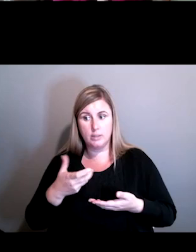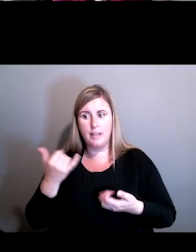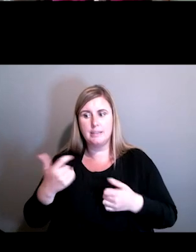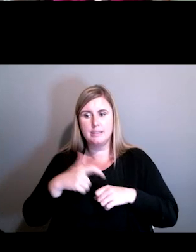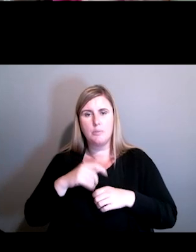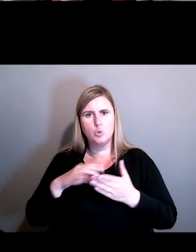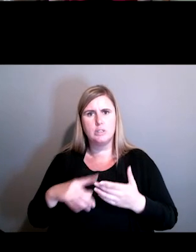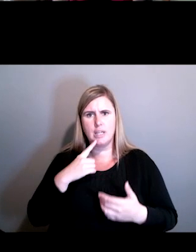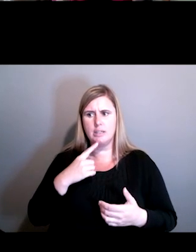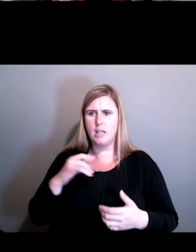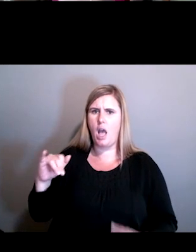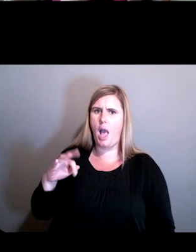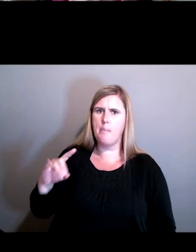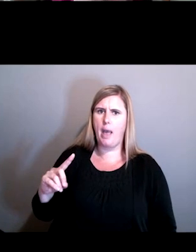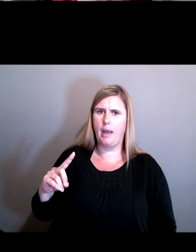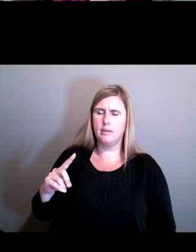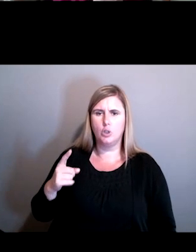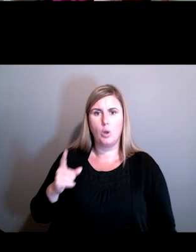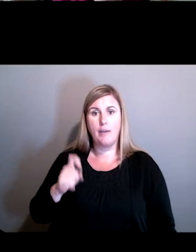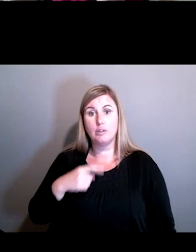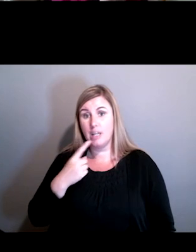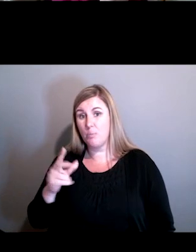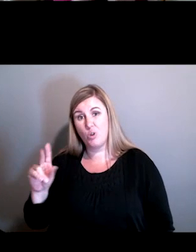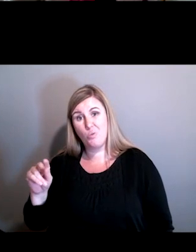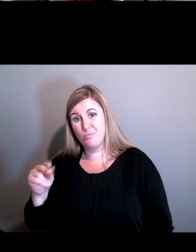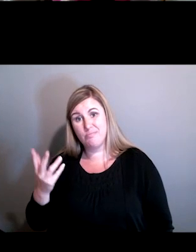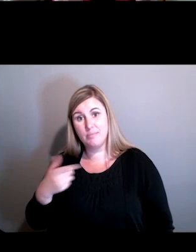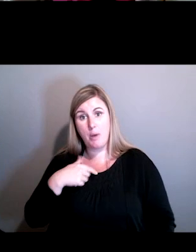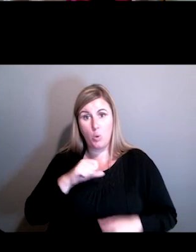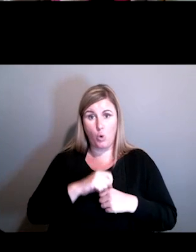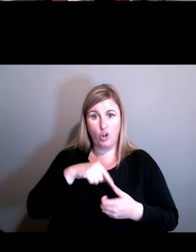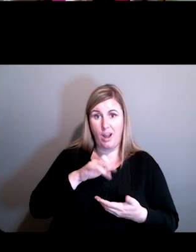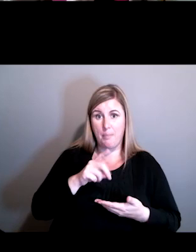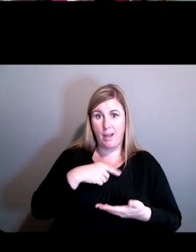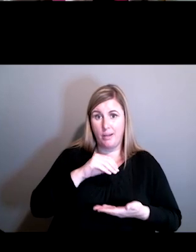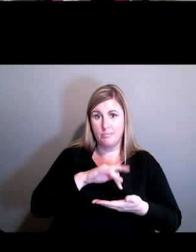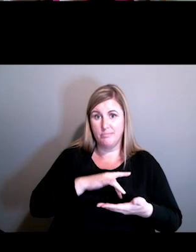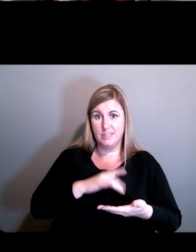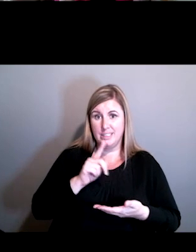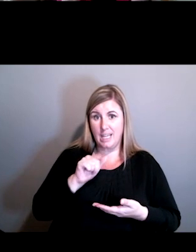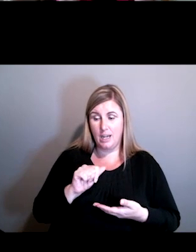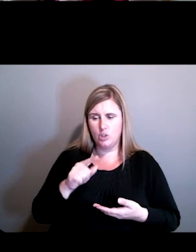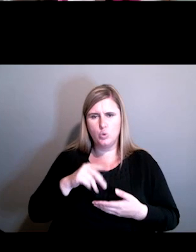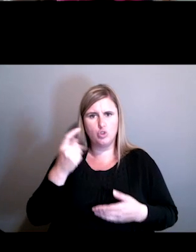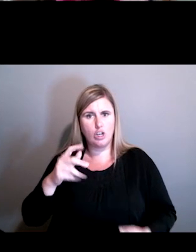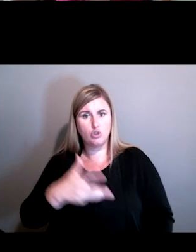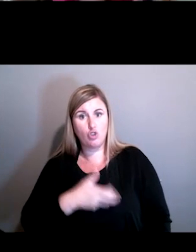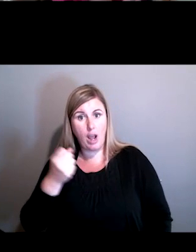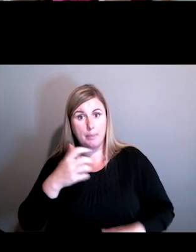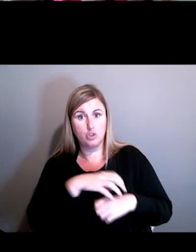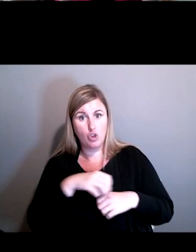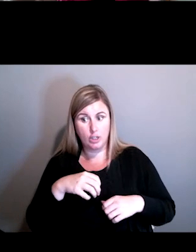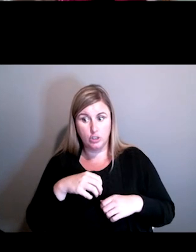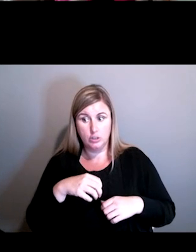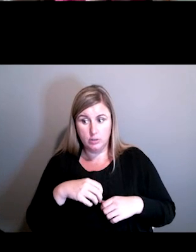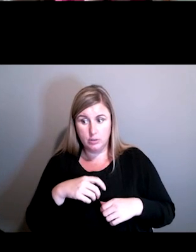and you have to tell them no because that's your work iPad, you're taking data on it. The student tries to grab and scratch, and then you just give up and give the student the